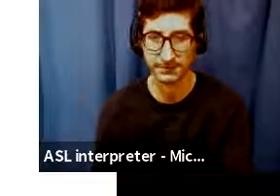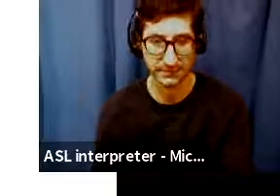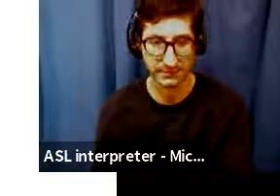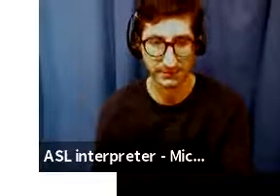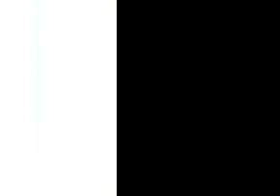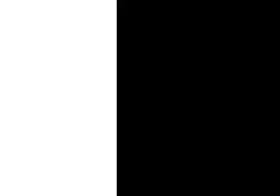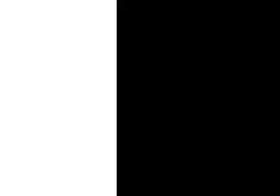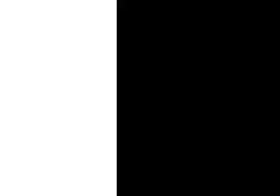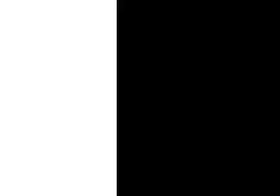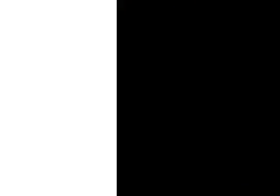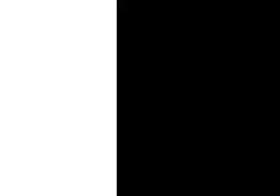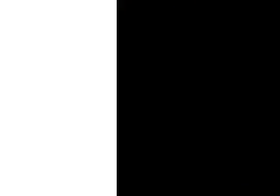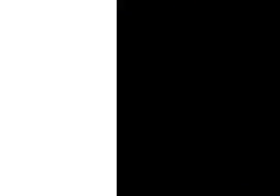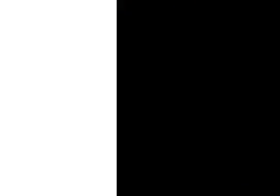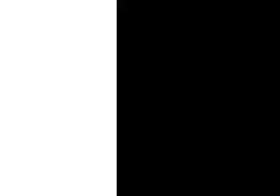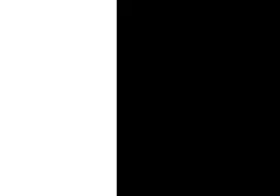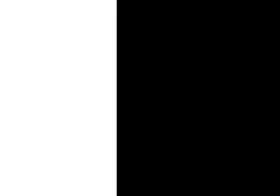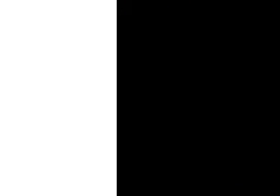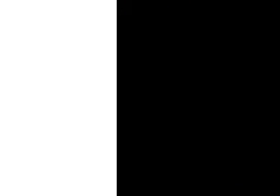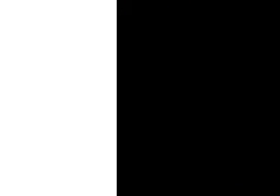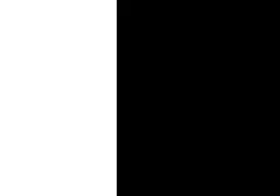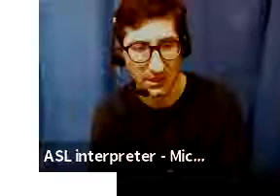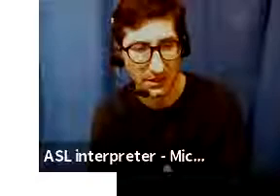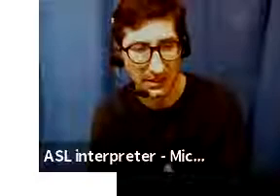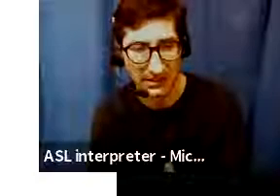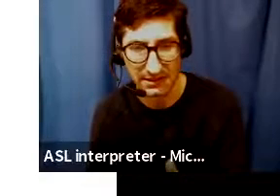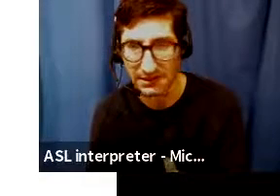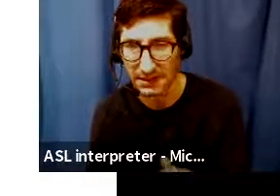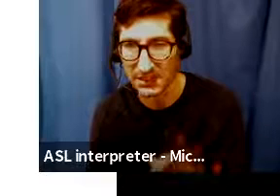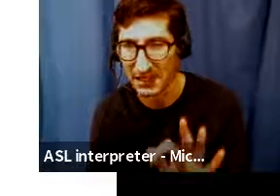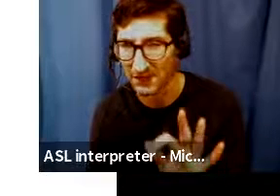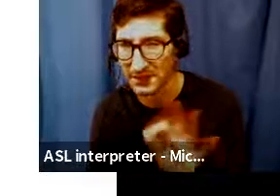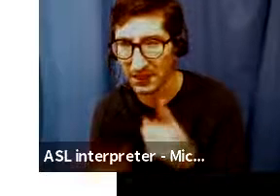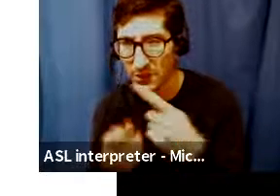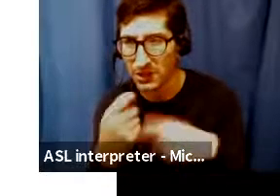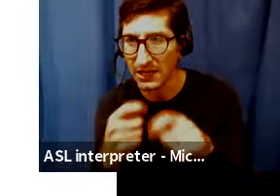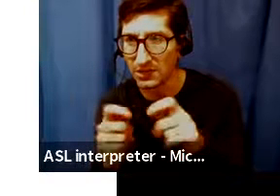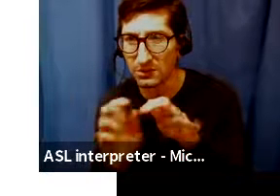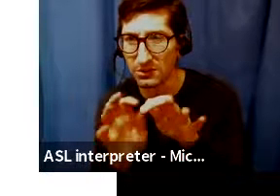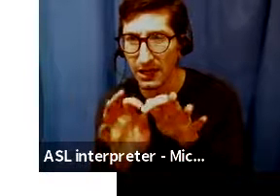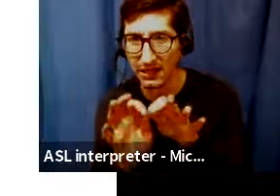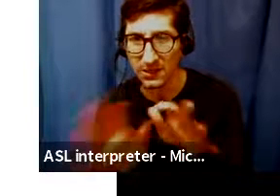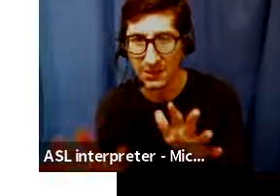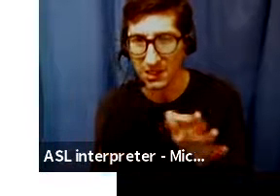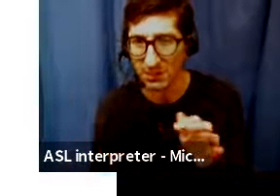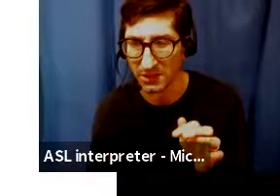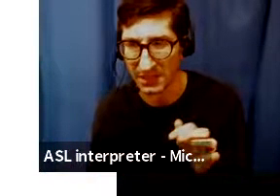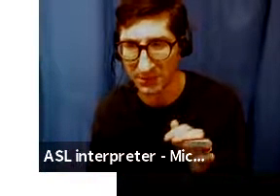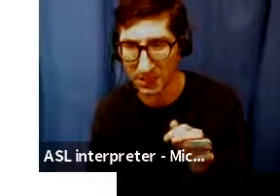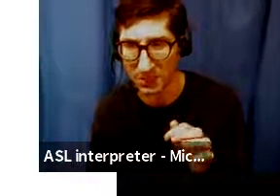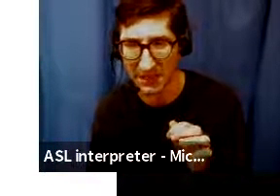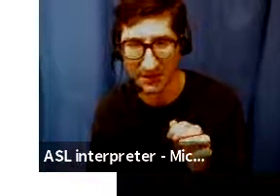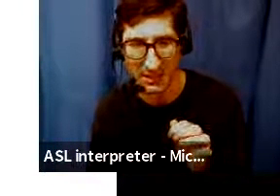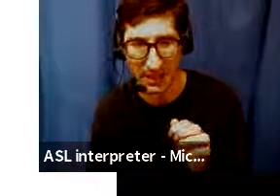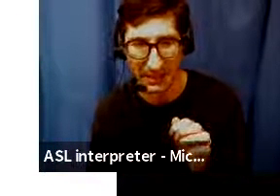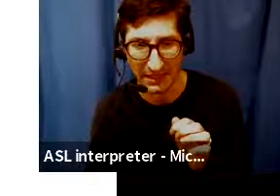been diagnosed with high blood pressure. Sorry, After meeting, can we stop for 1 second? We're trying to switch interpreters again, and we're